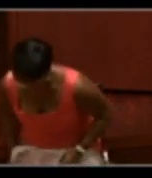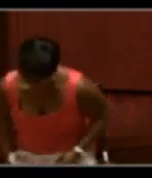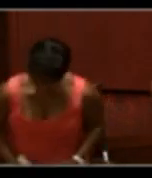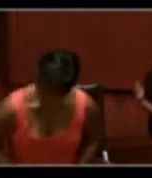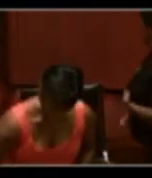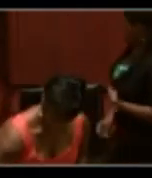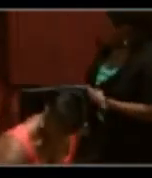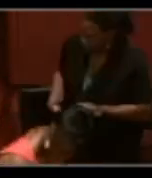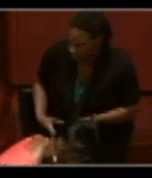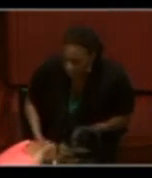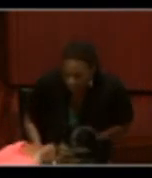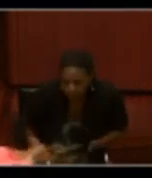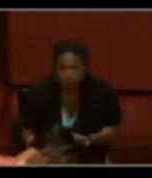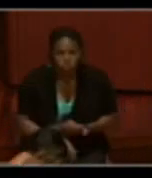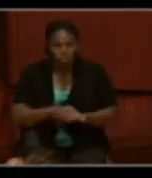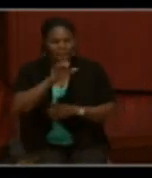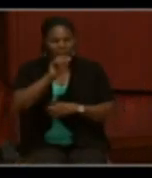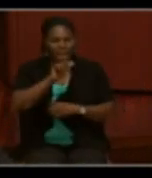Alfred Pope.